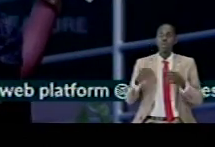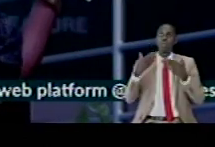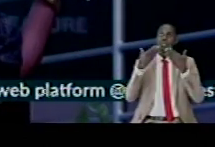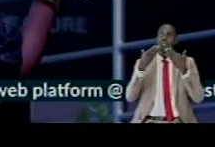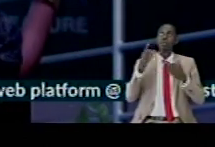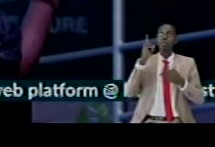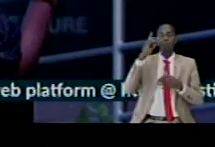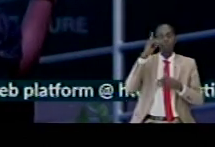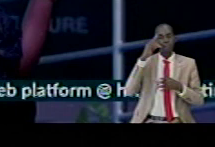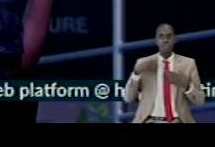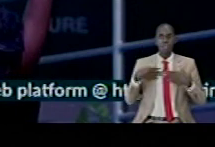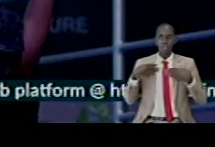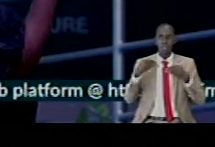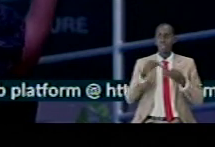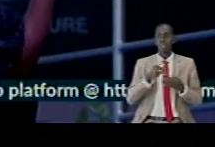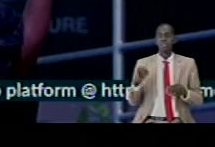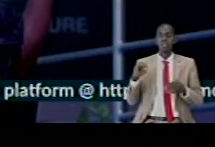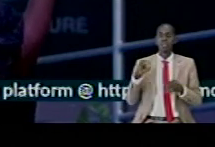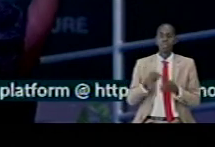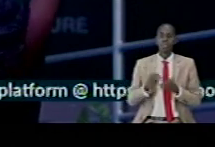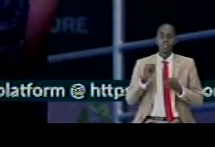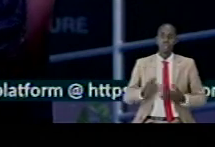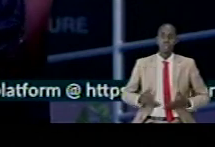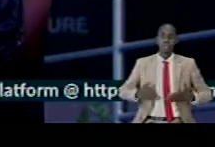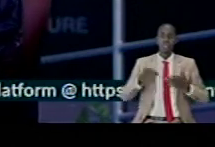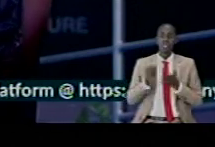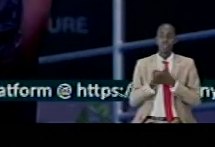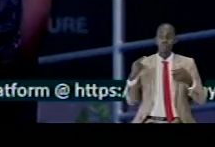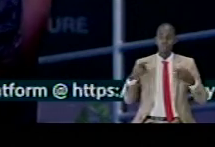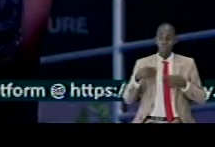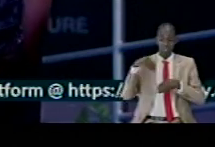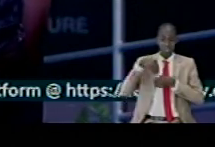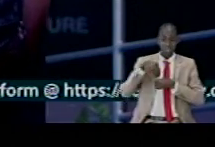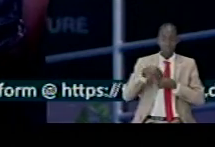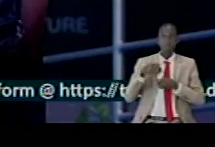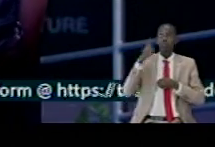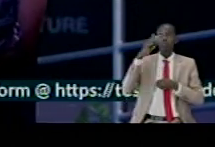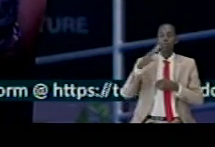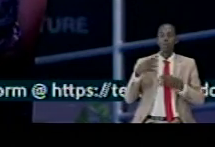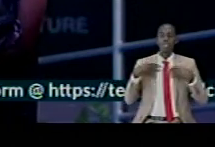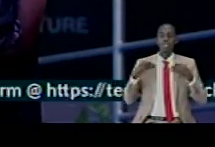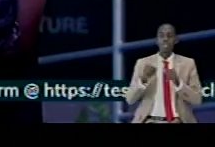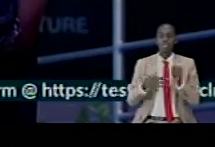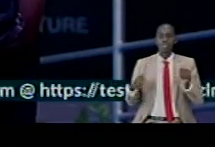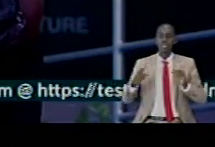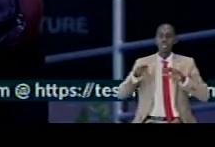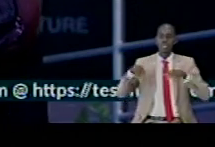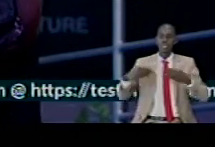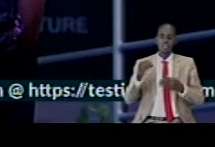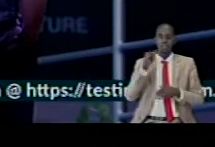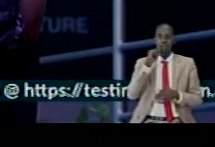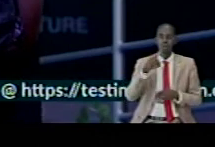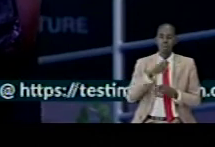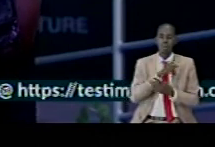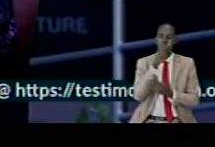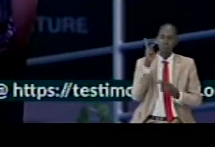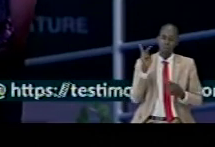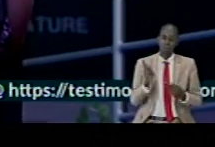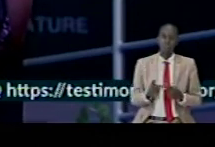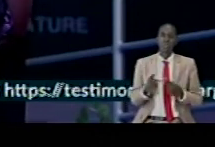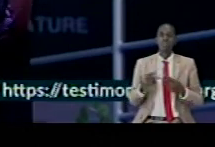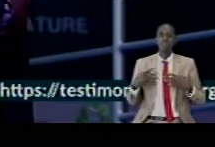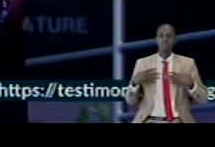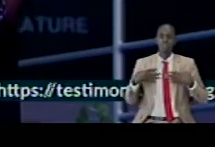in my life. Even to the pains in my bones, the Lord healed everything and gave me total perfection in my healing. Glory and excellence to the name